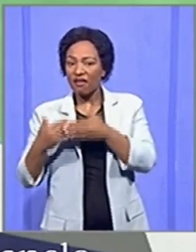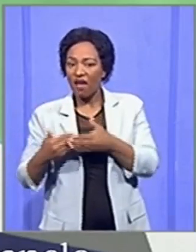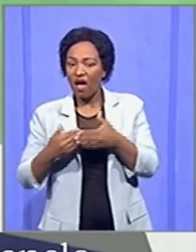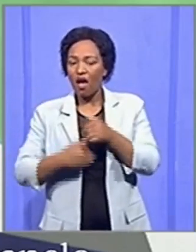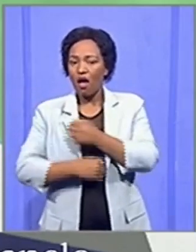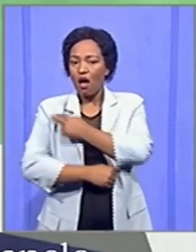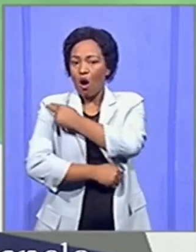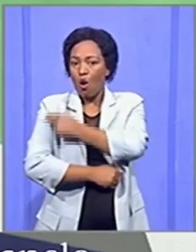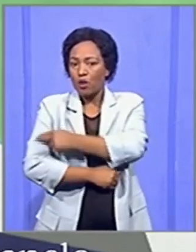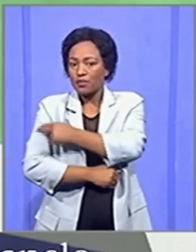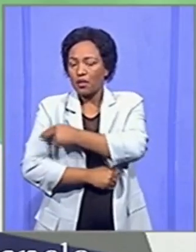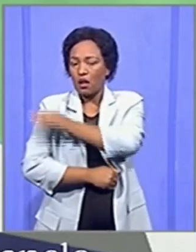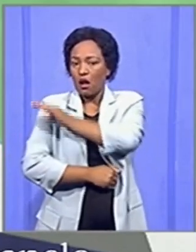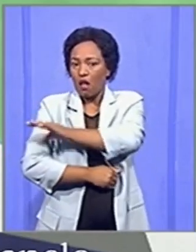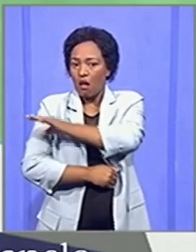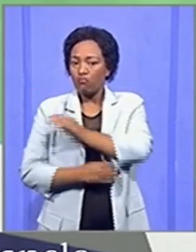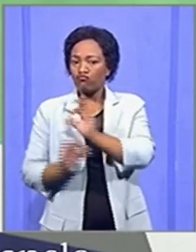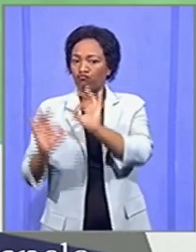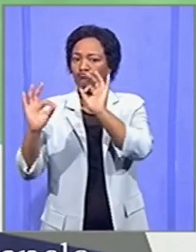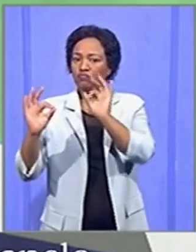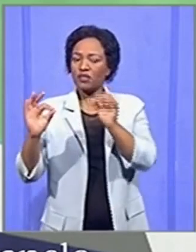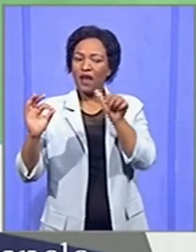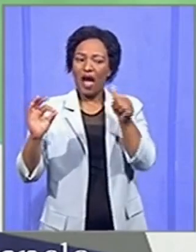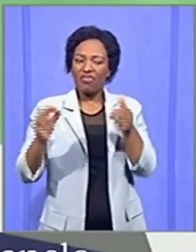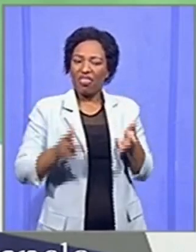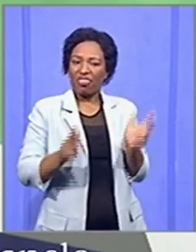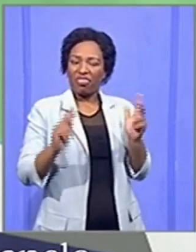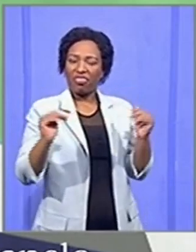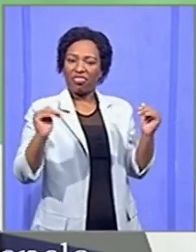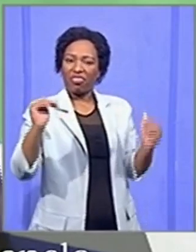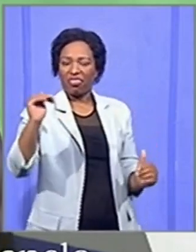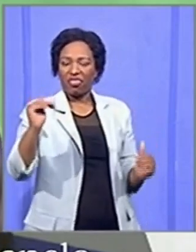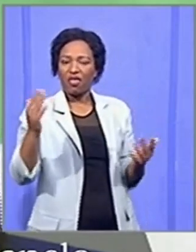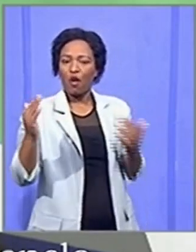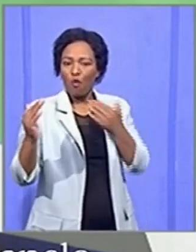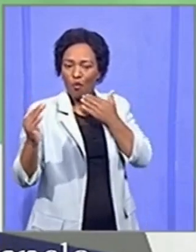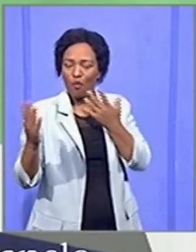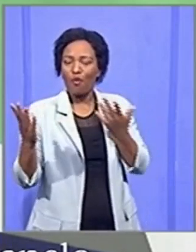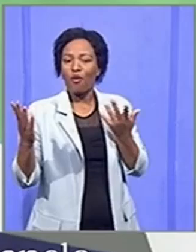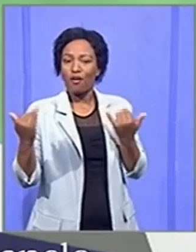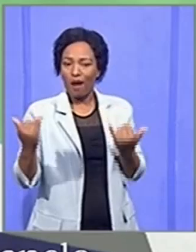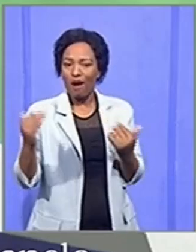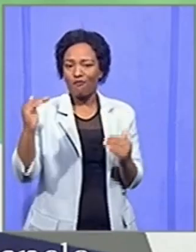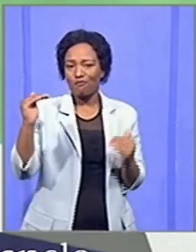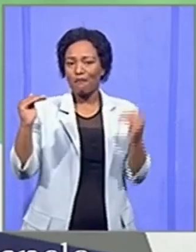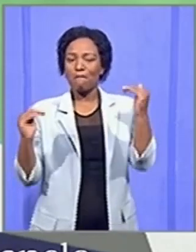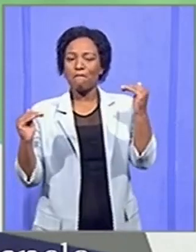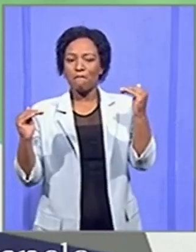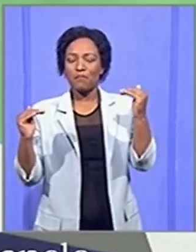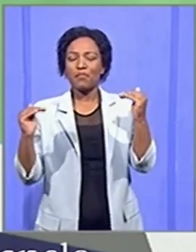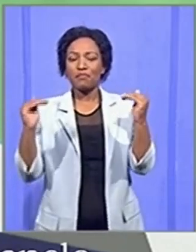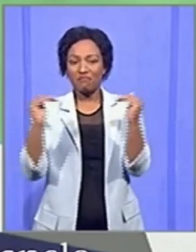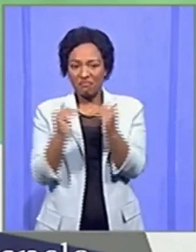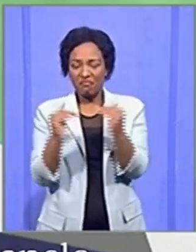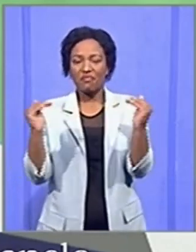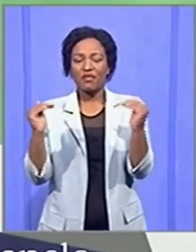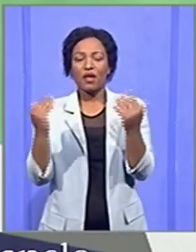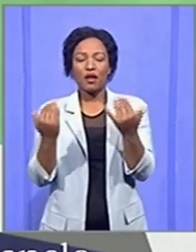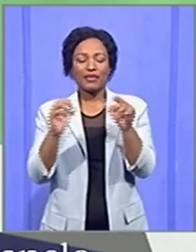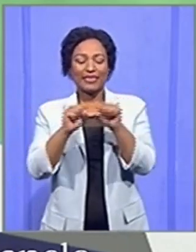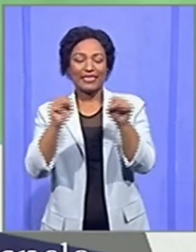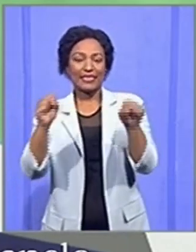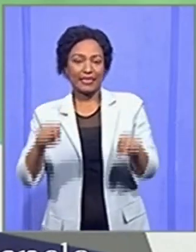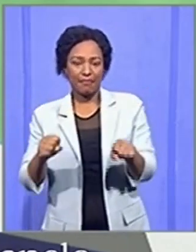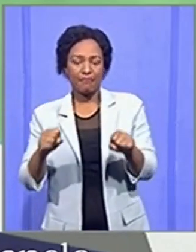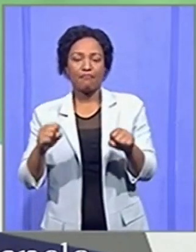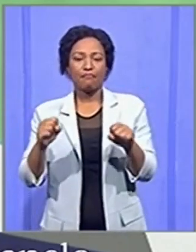who suffers from neglect. By putting in place a system that ensures equal access